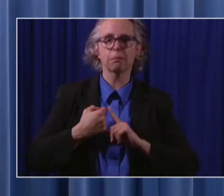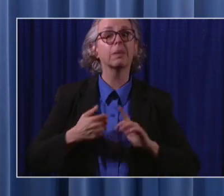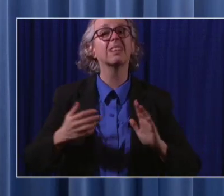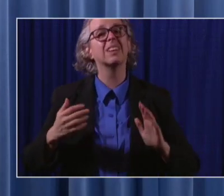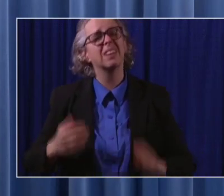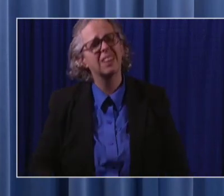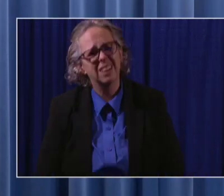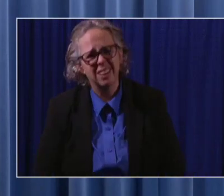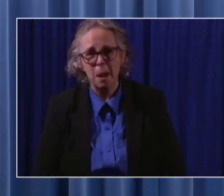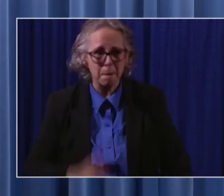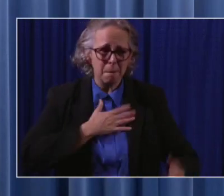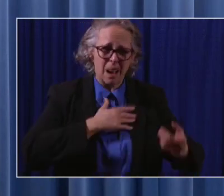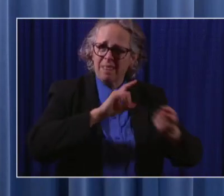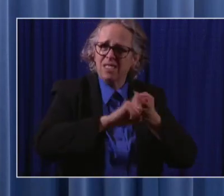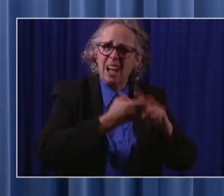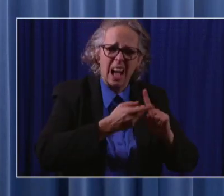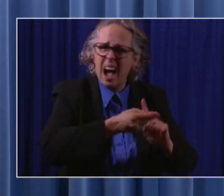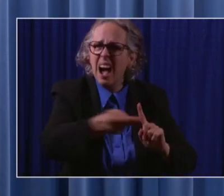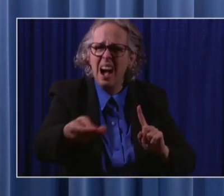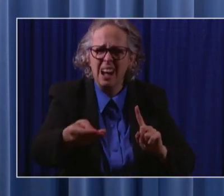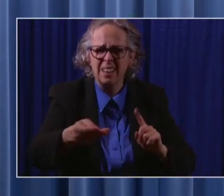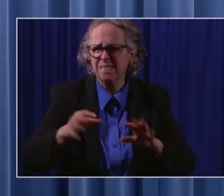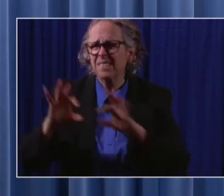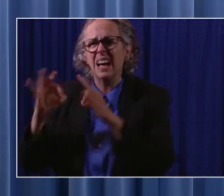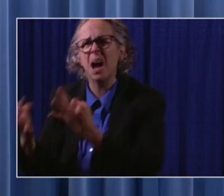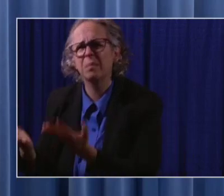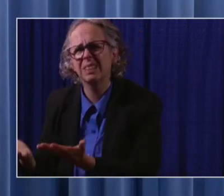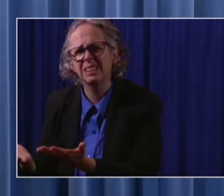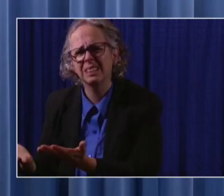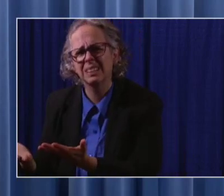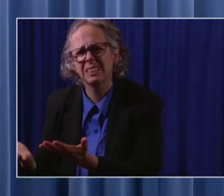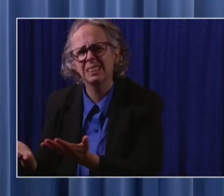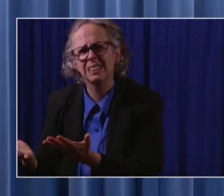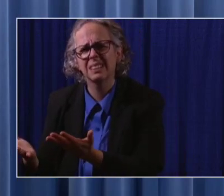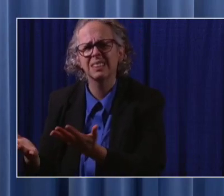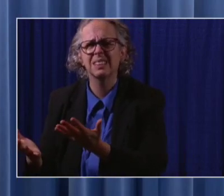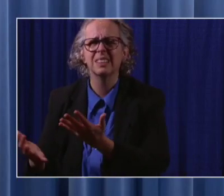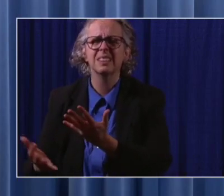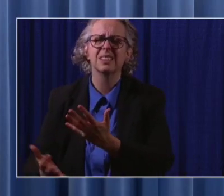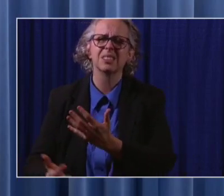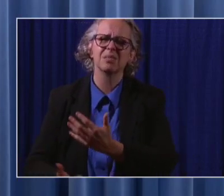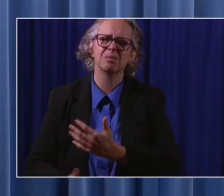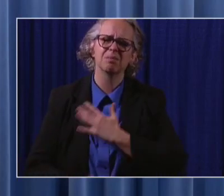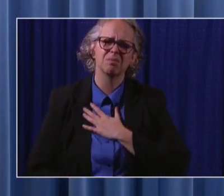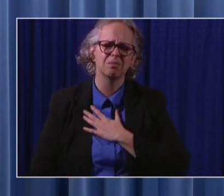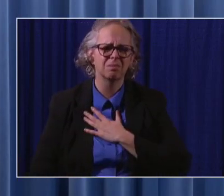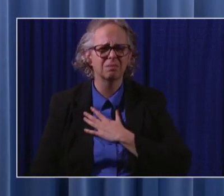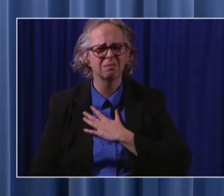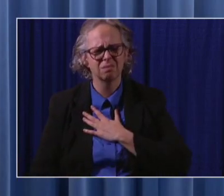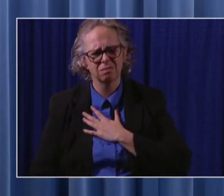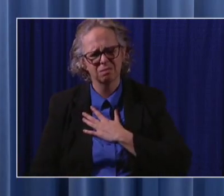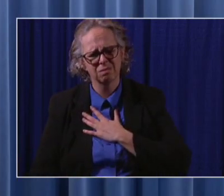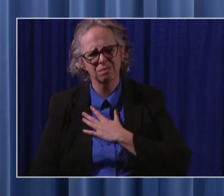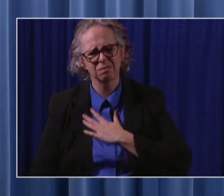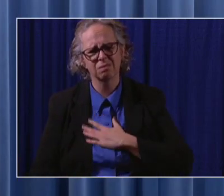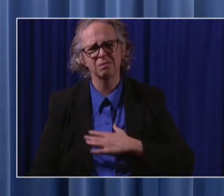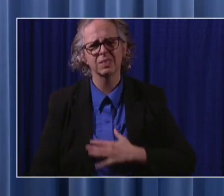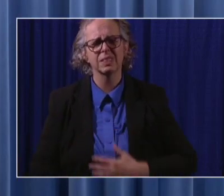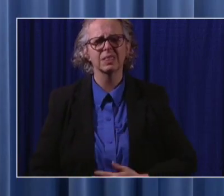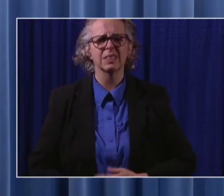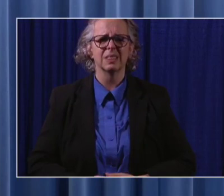with your family. Let me talk about a couple other